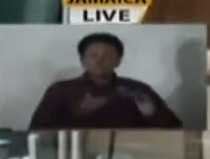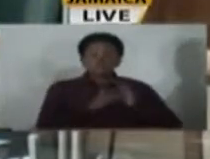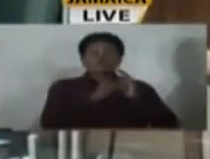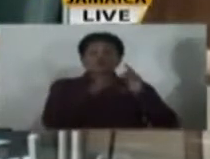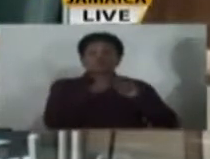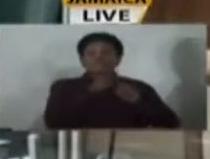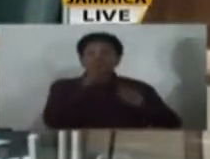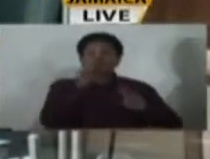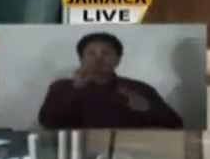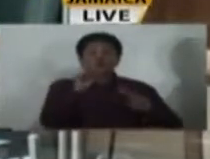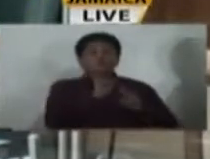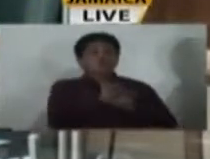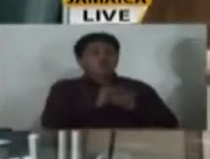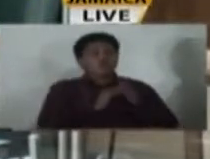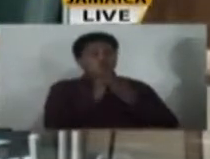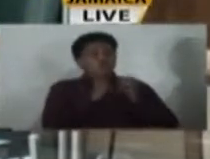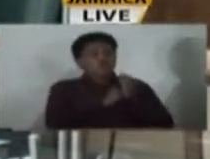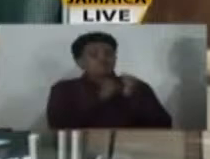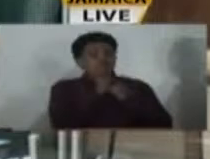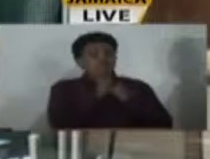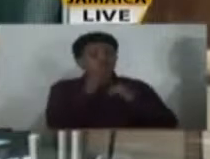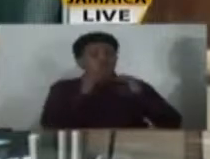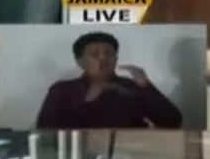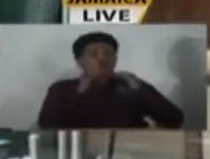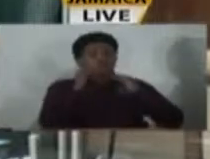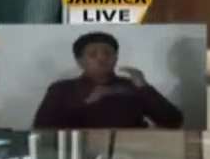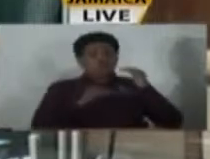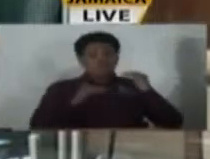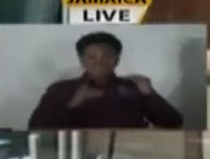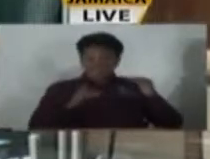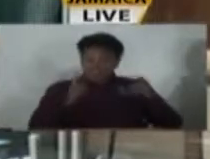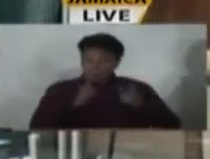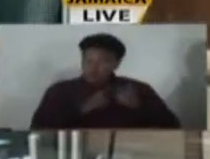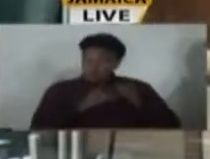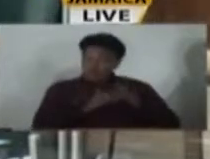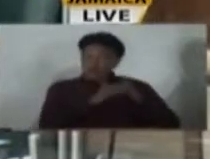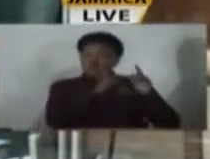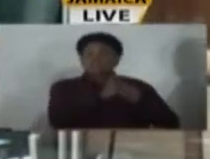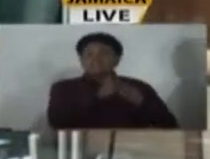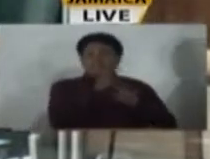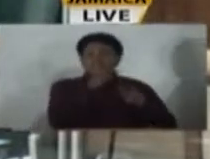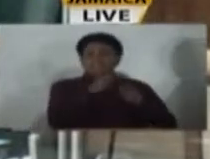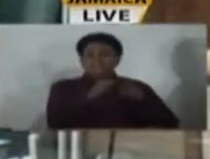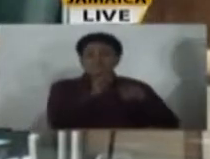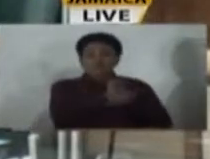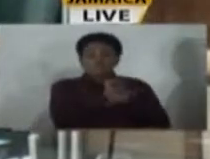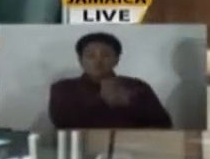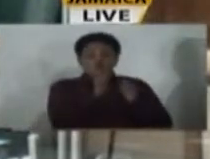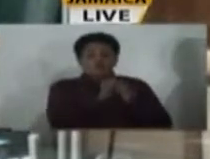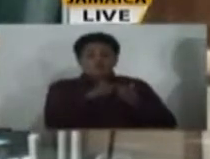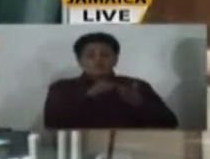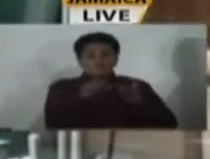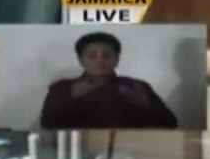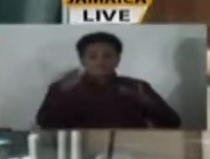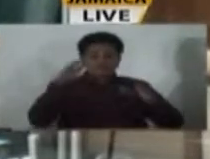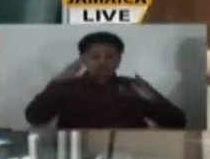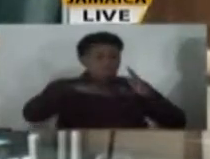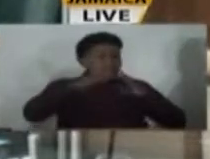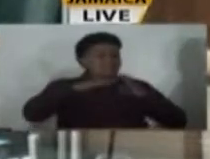find jobs through infrastructure construction, Madam Speaker, and the thousands with temporary employment through the Paint the City and